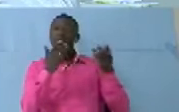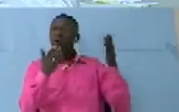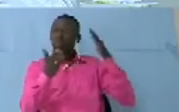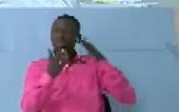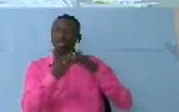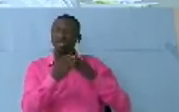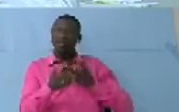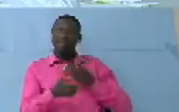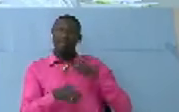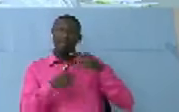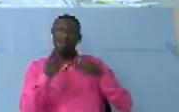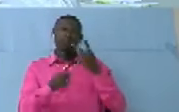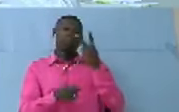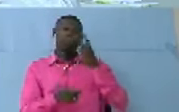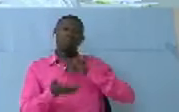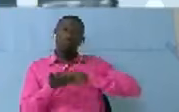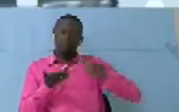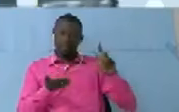was home for 2 weeks.